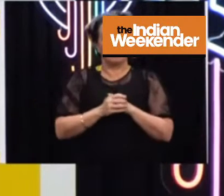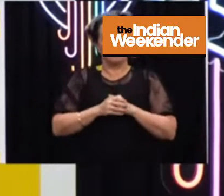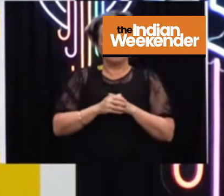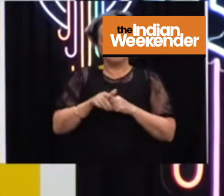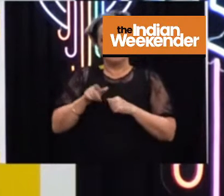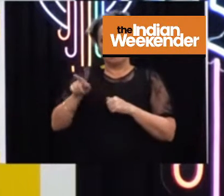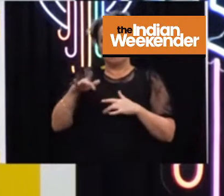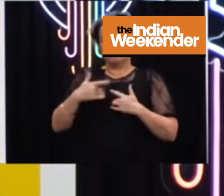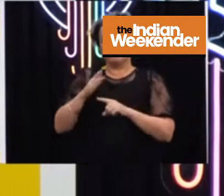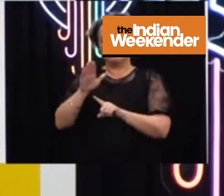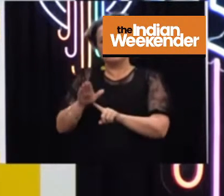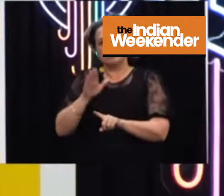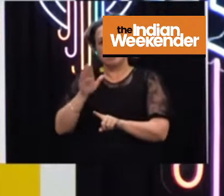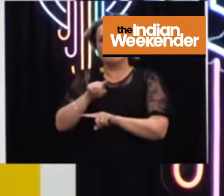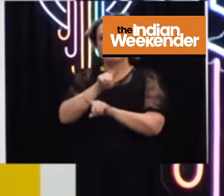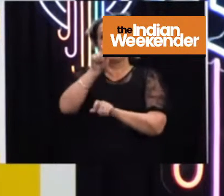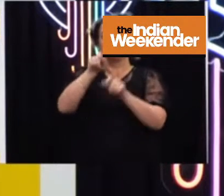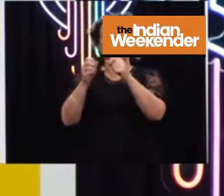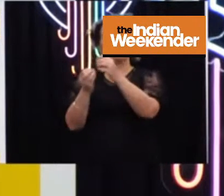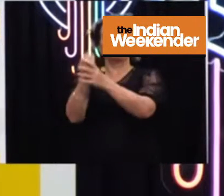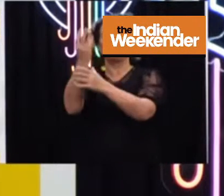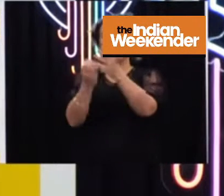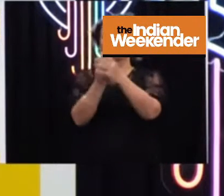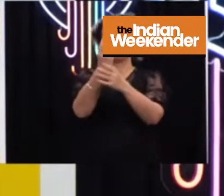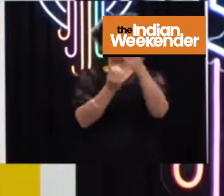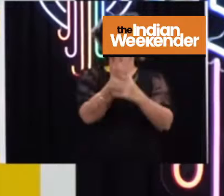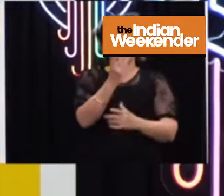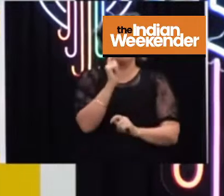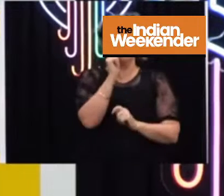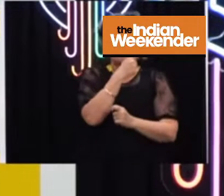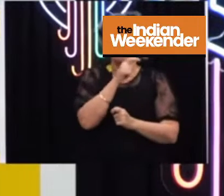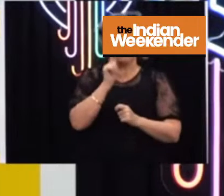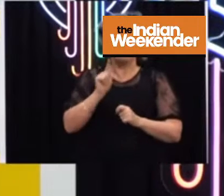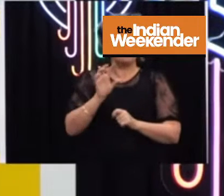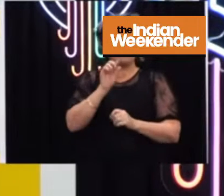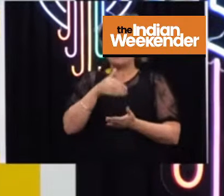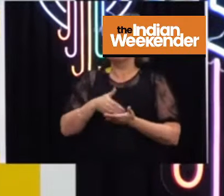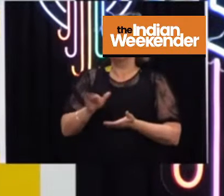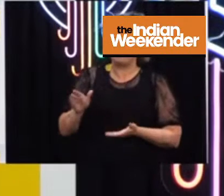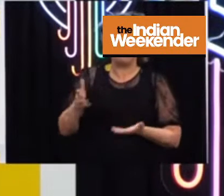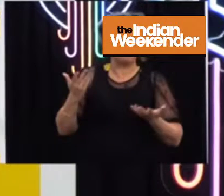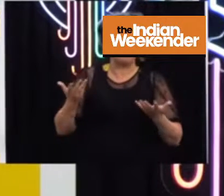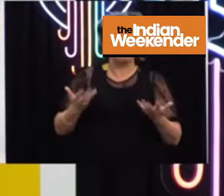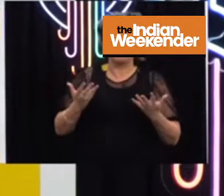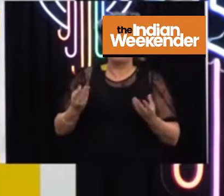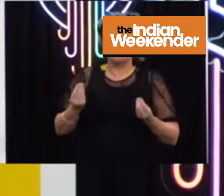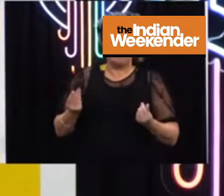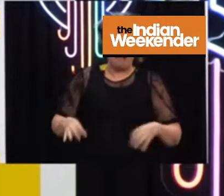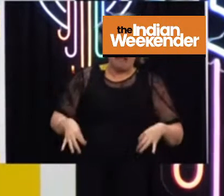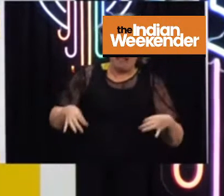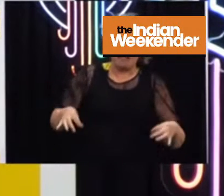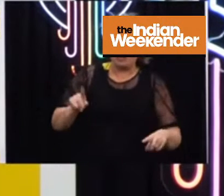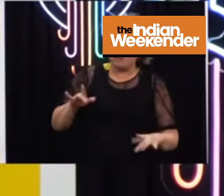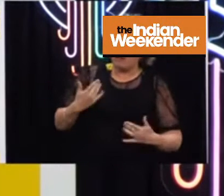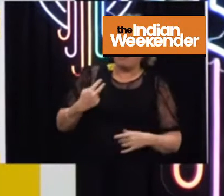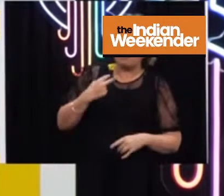the hundreds of thousands of flowers that have had to be mulched over the last month? I do, and they sit alongside a number